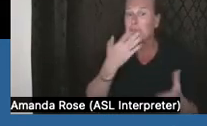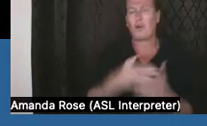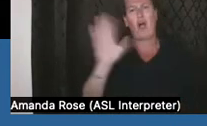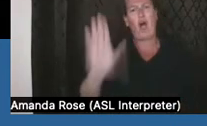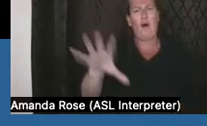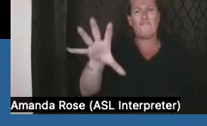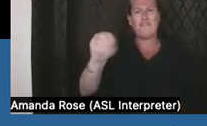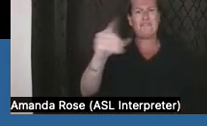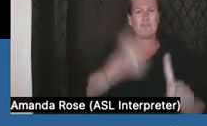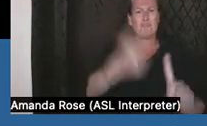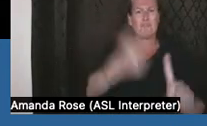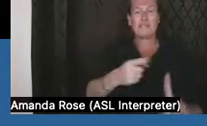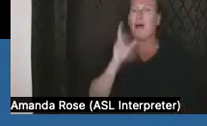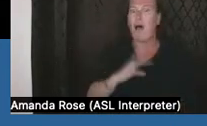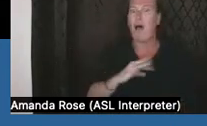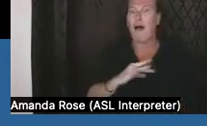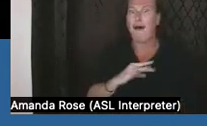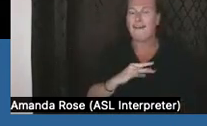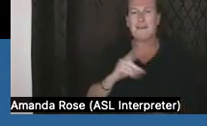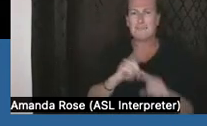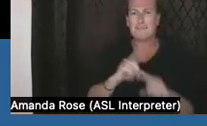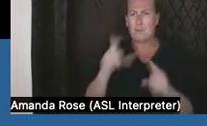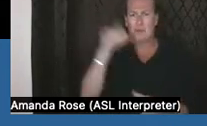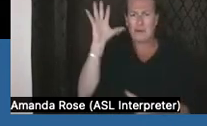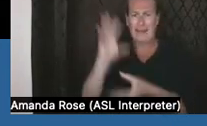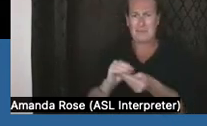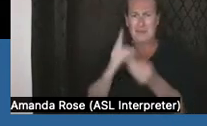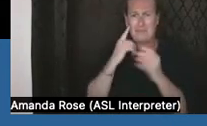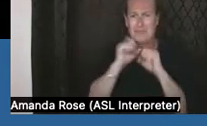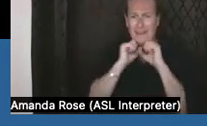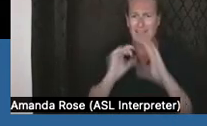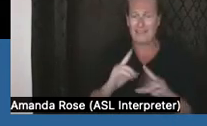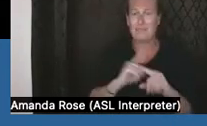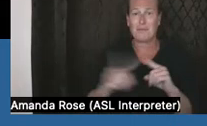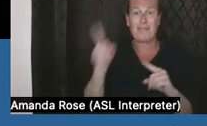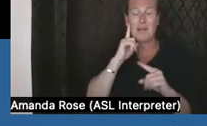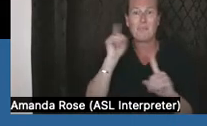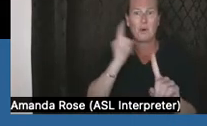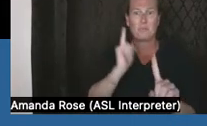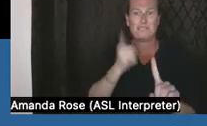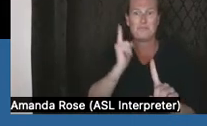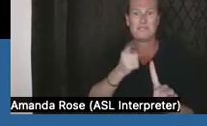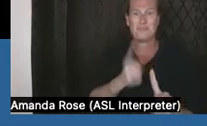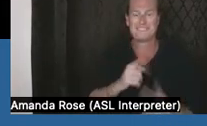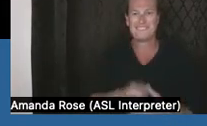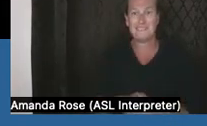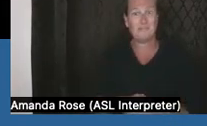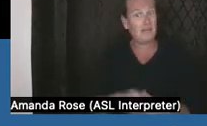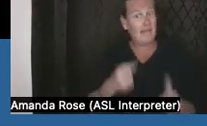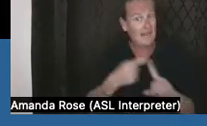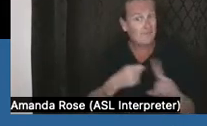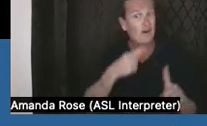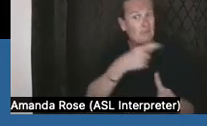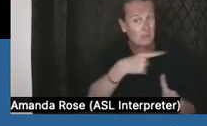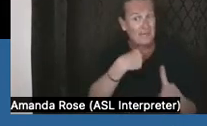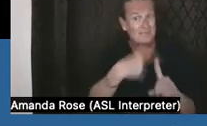They're like, oh, cool. But we don't add them up for nothing. But it's always them hearing, you get points. Coming from you, and it's something positive and exciting, so they want to